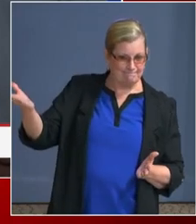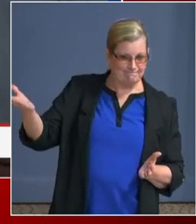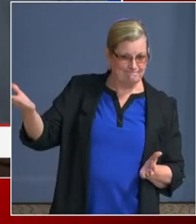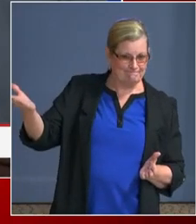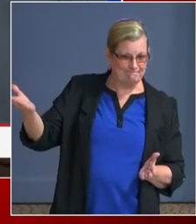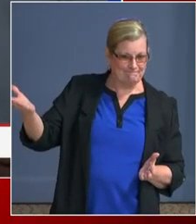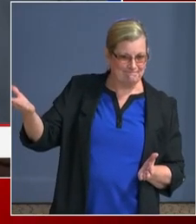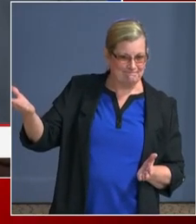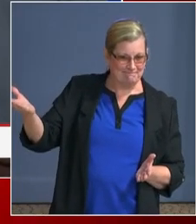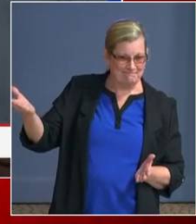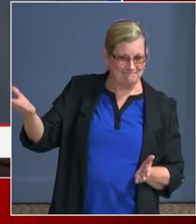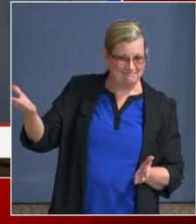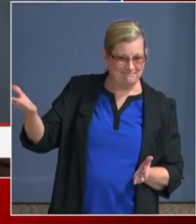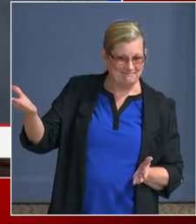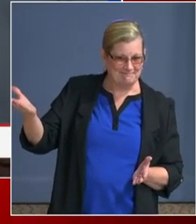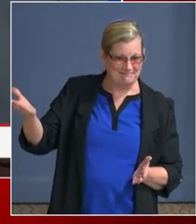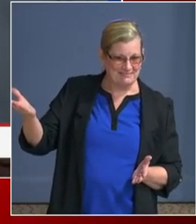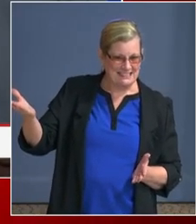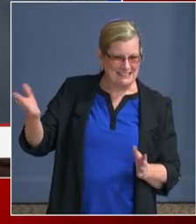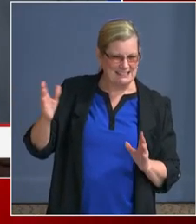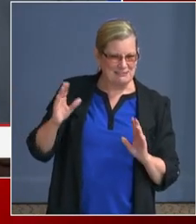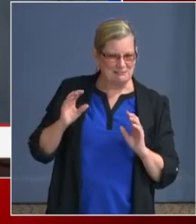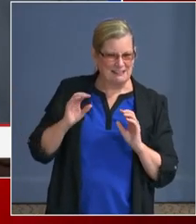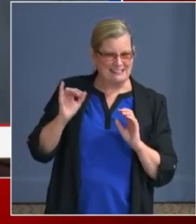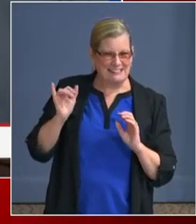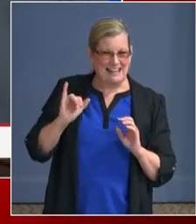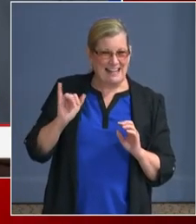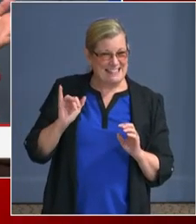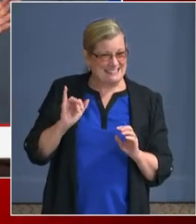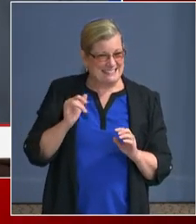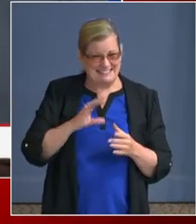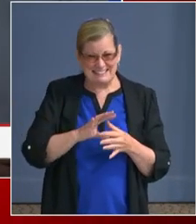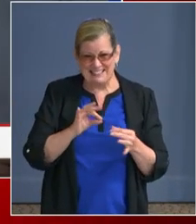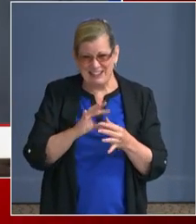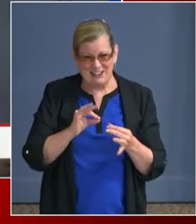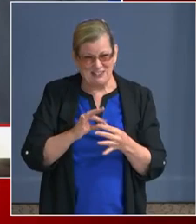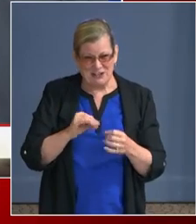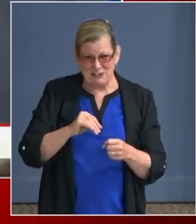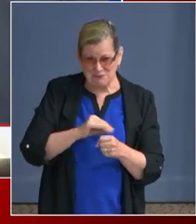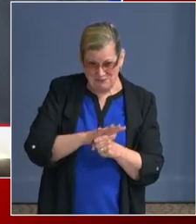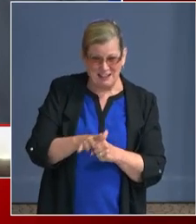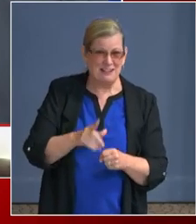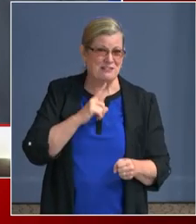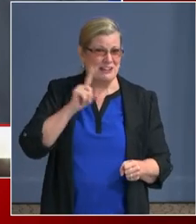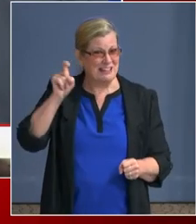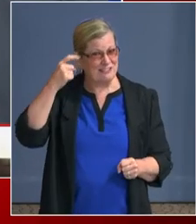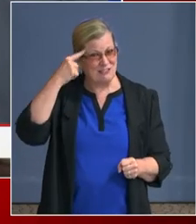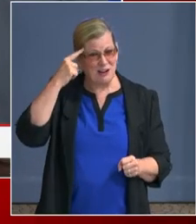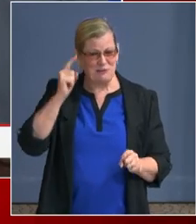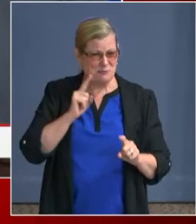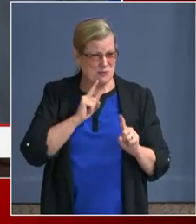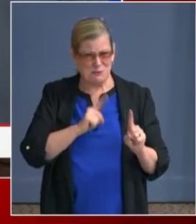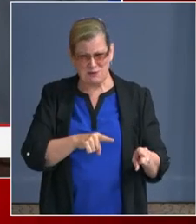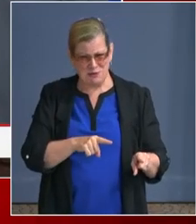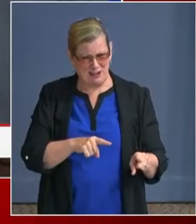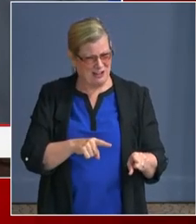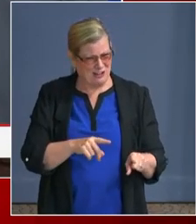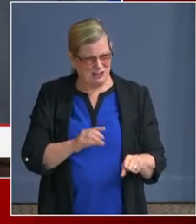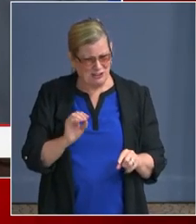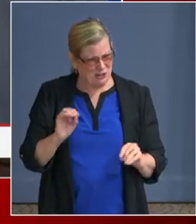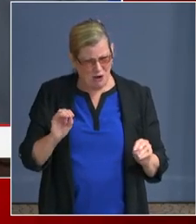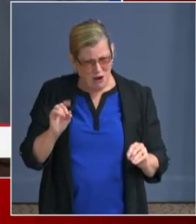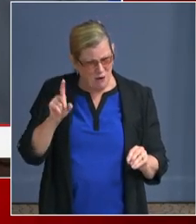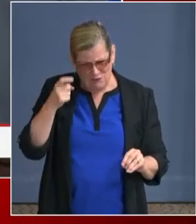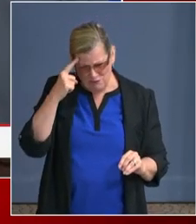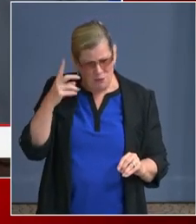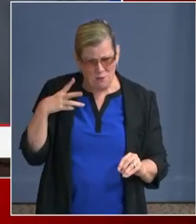framed the corona response as the governor's response, that they'll do this, but it's really up to the governors. Well, there is no governor in